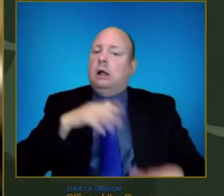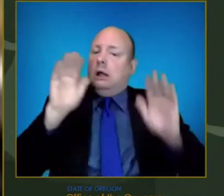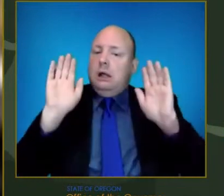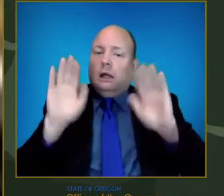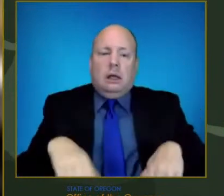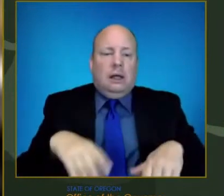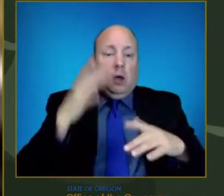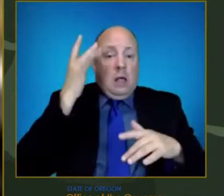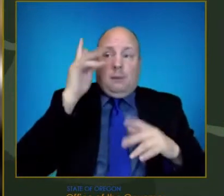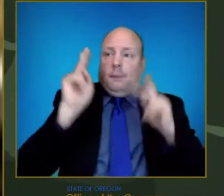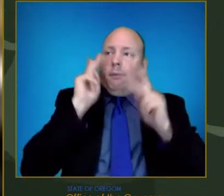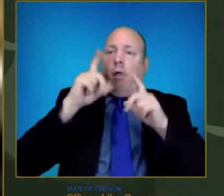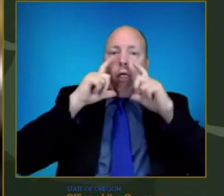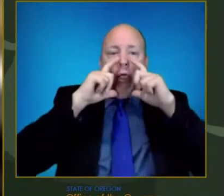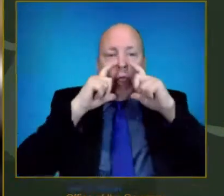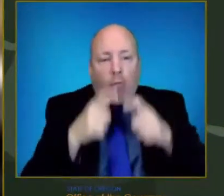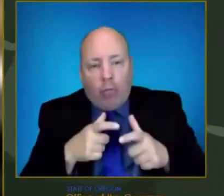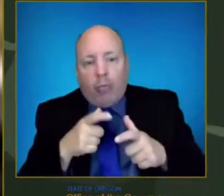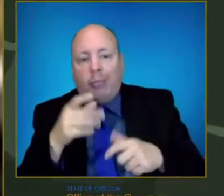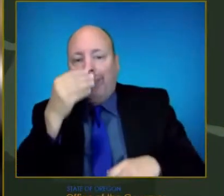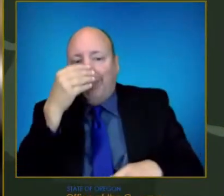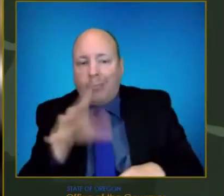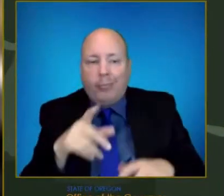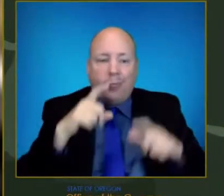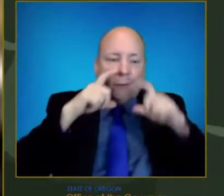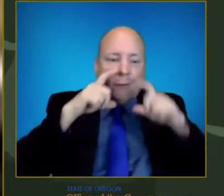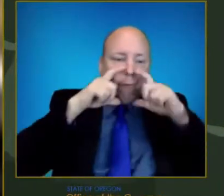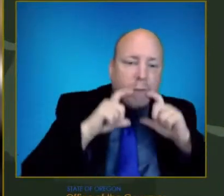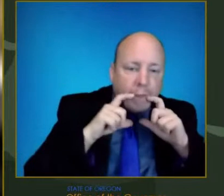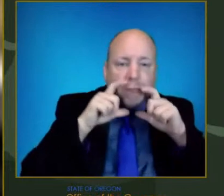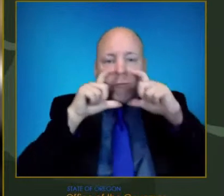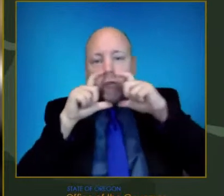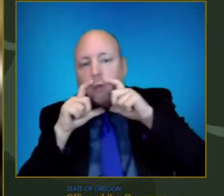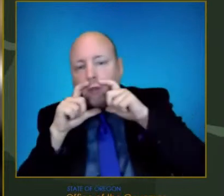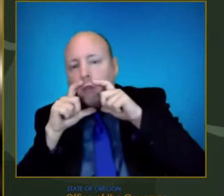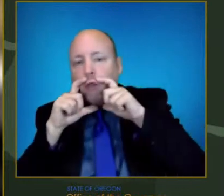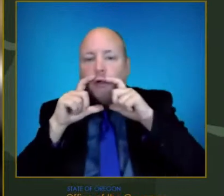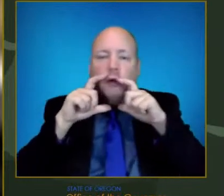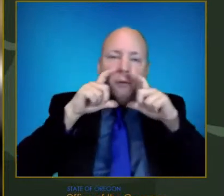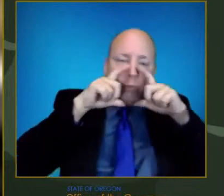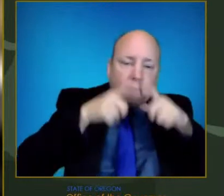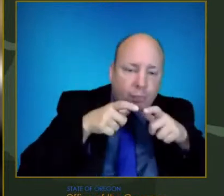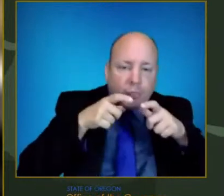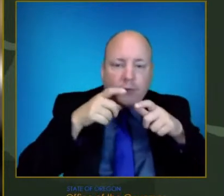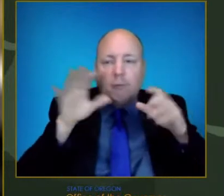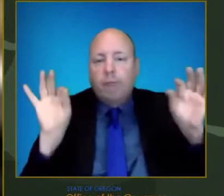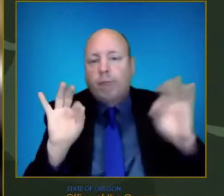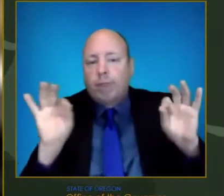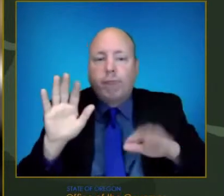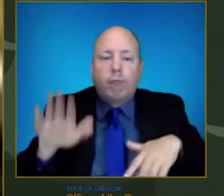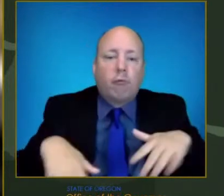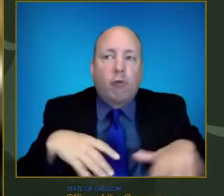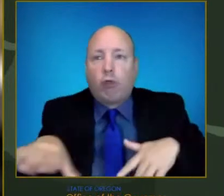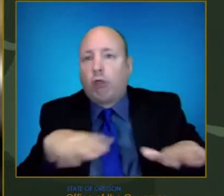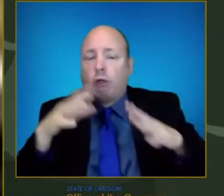to be effective. We cannot drop our guard and risk a resurgence that could overwhelm our healthcare system. Our healthcare workers